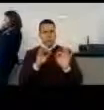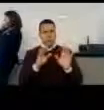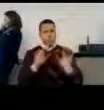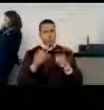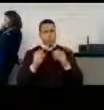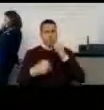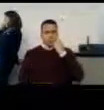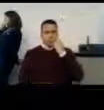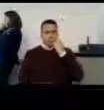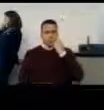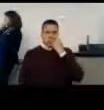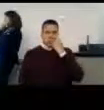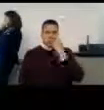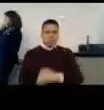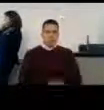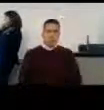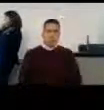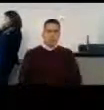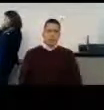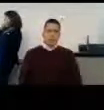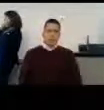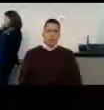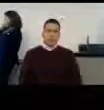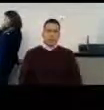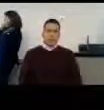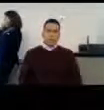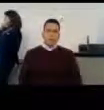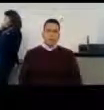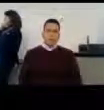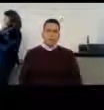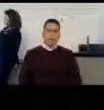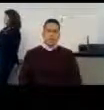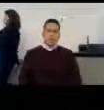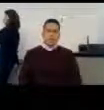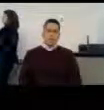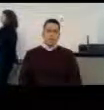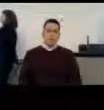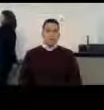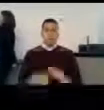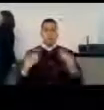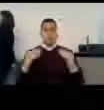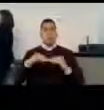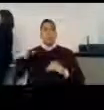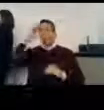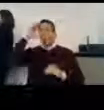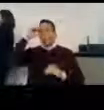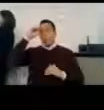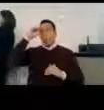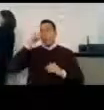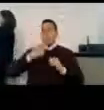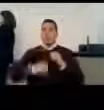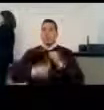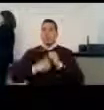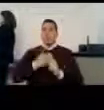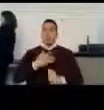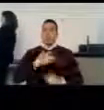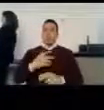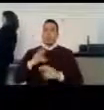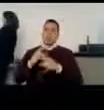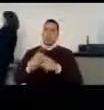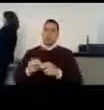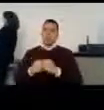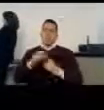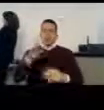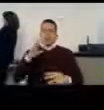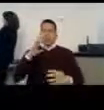schools. Okay. So the next statistic. Boys are more likely to be classified with autism, emotional